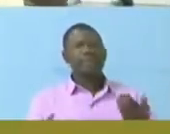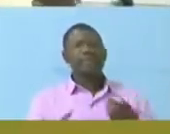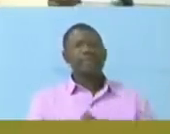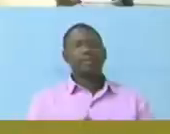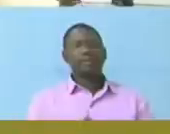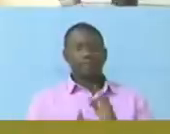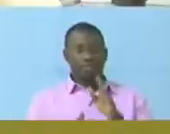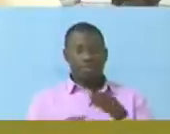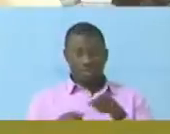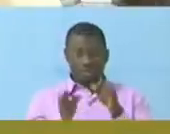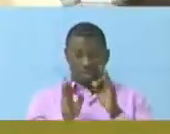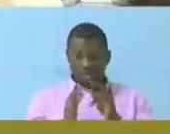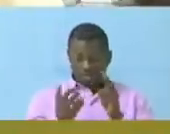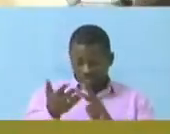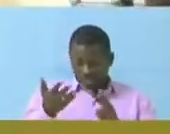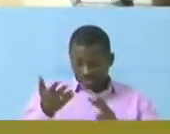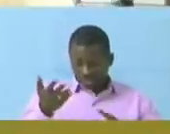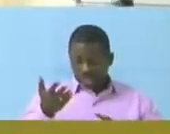document.